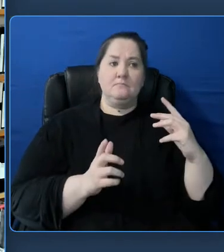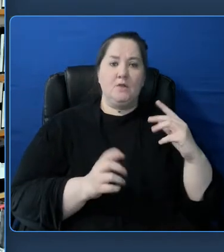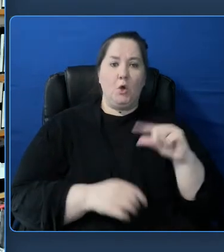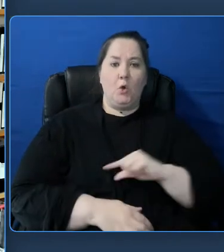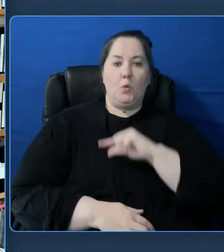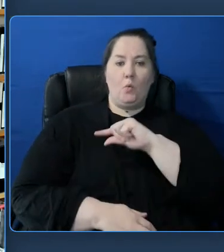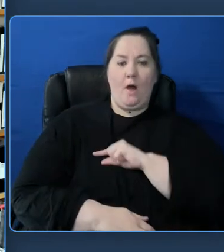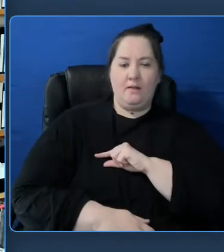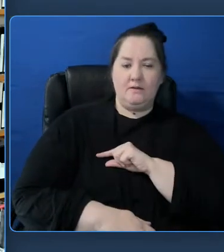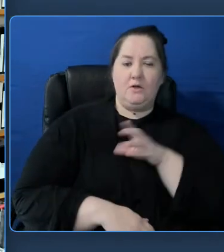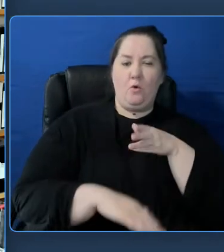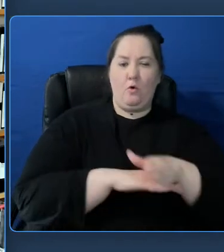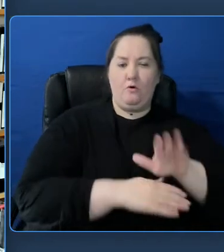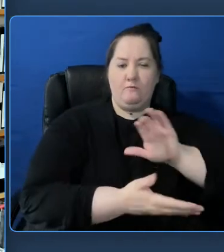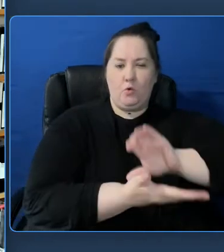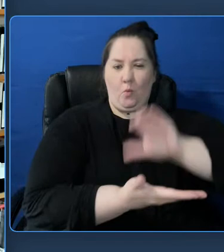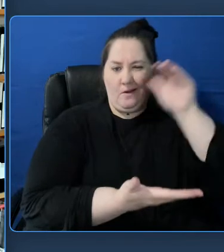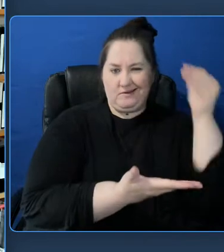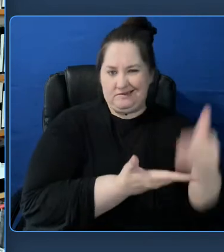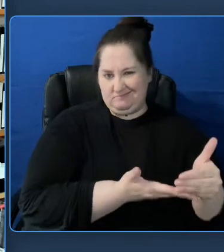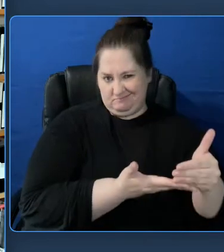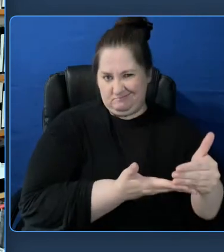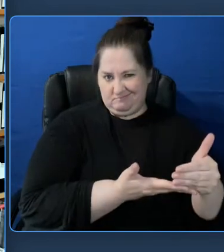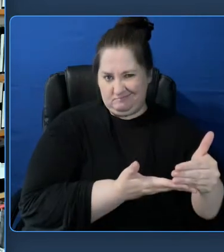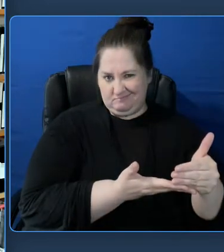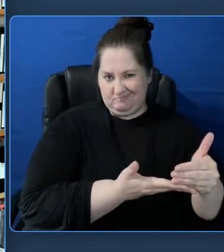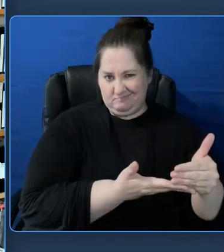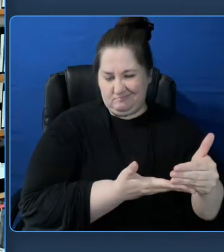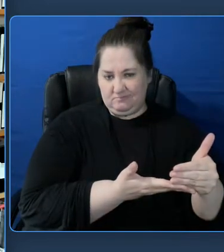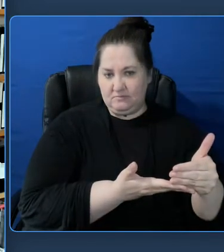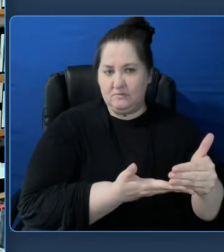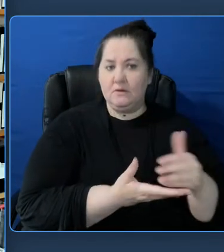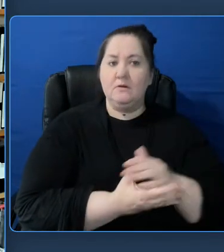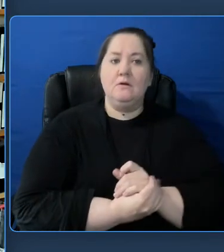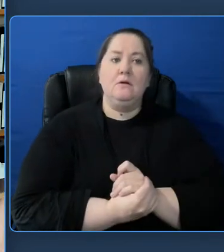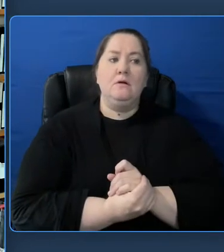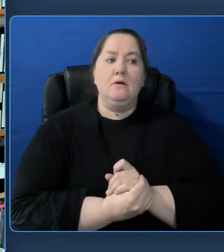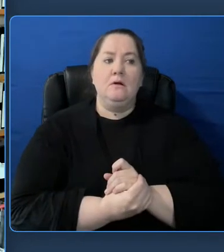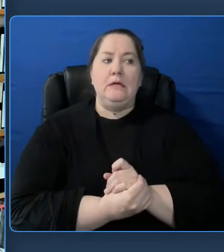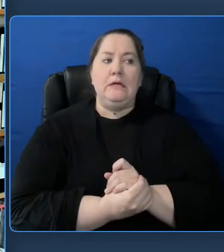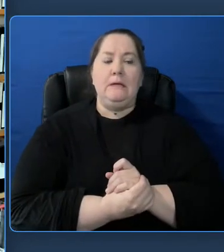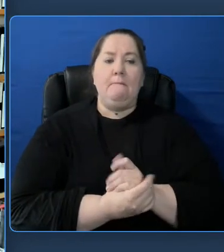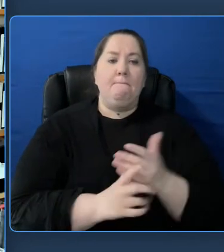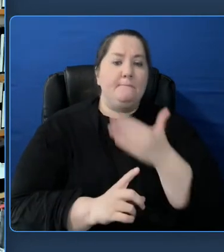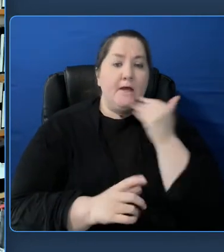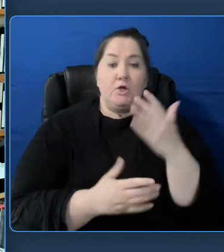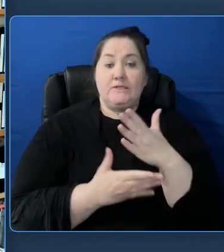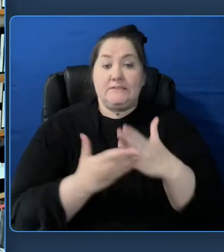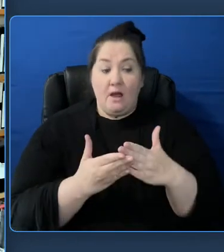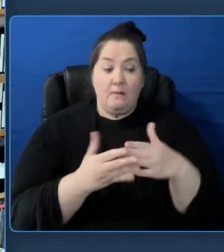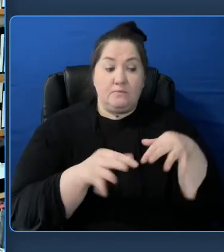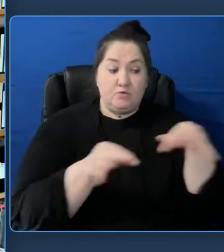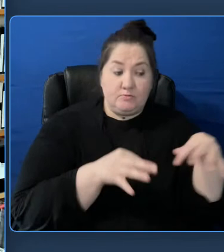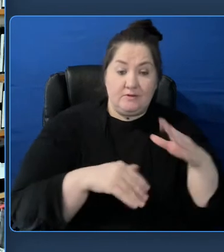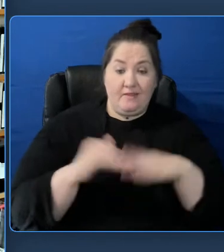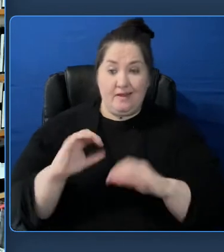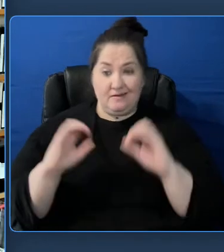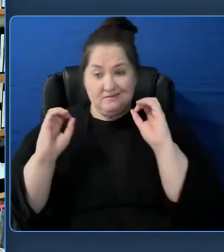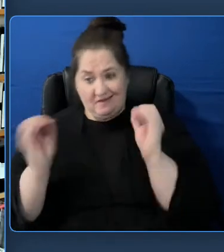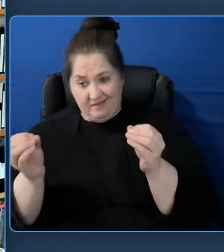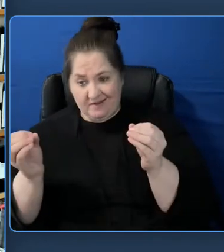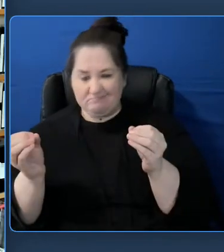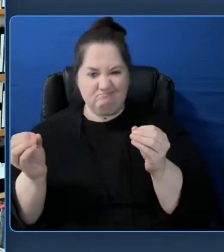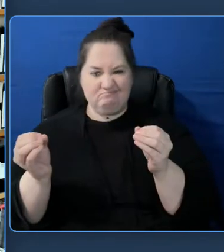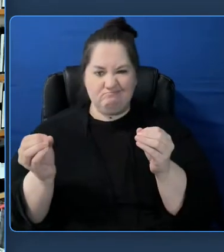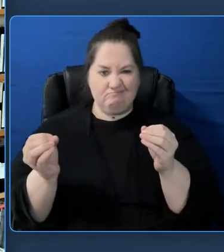quality over quantity. I mean, some people will say better some kind of description than no description, and I